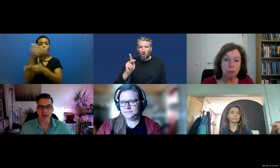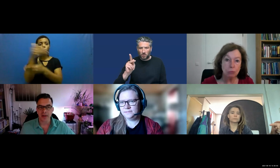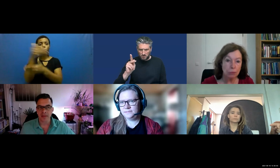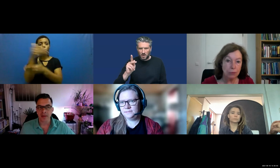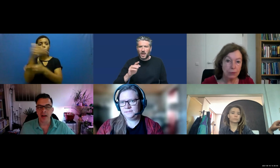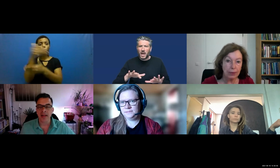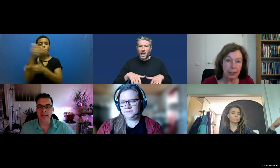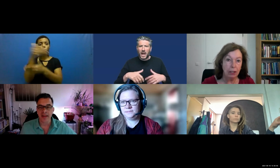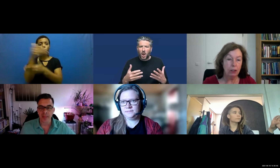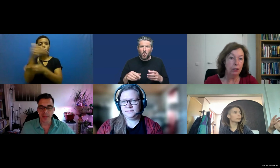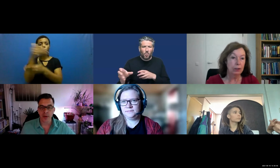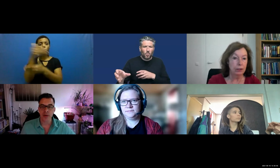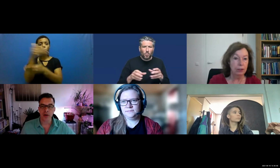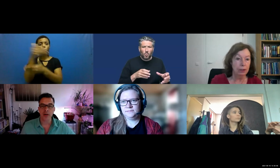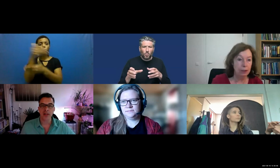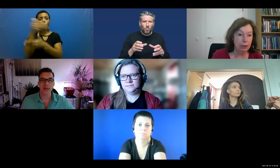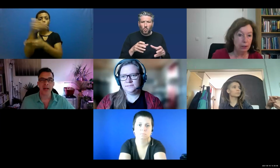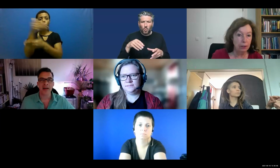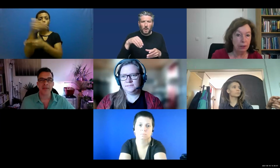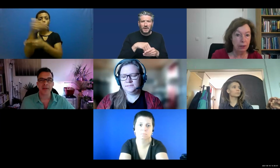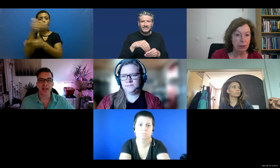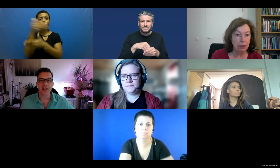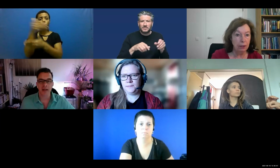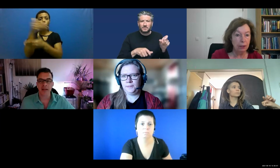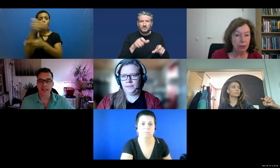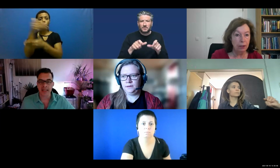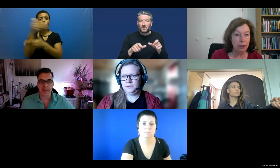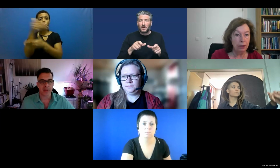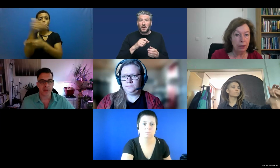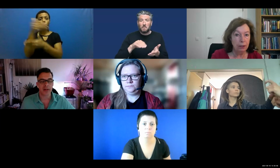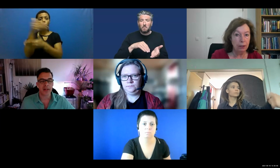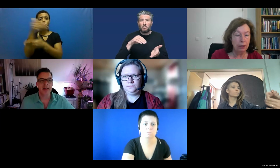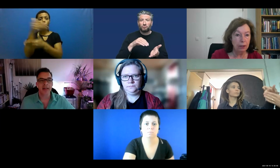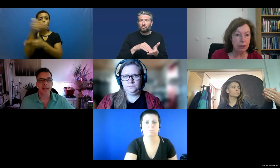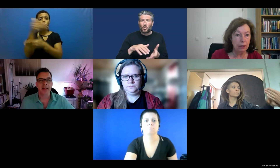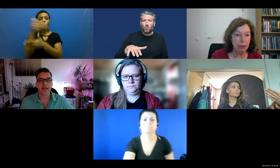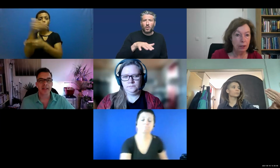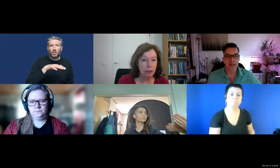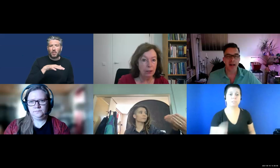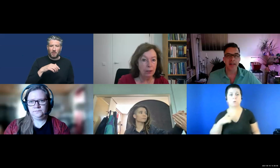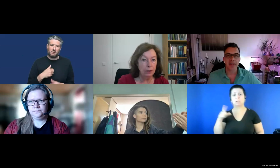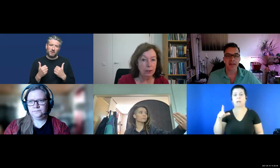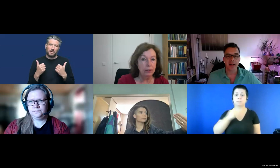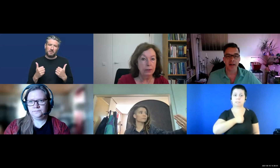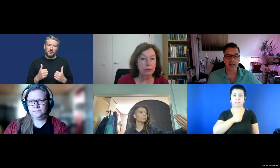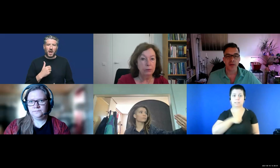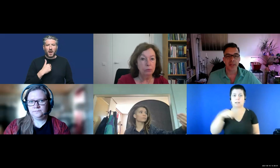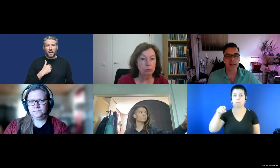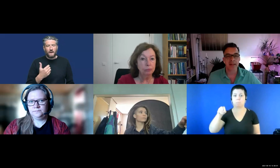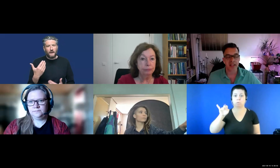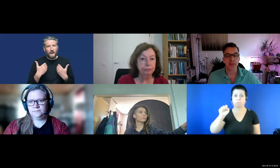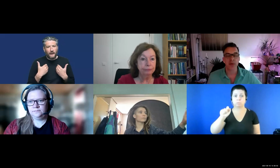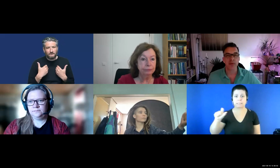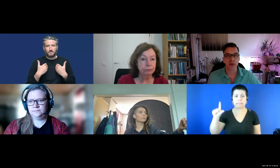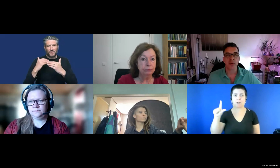really lucky setup in Montreal that we have an adult day center that is designed to